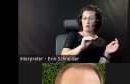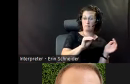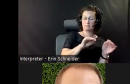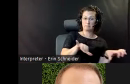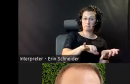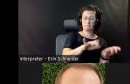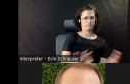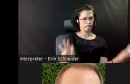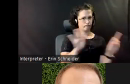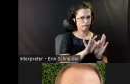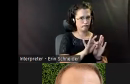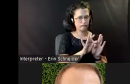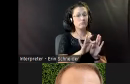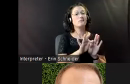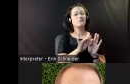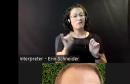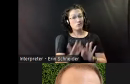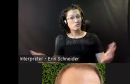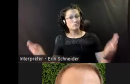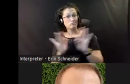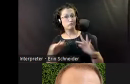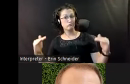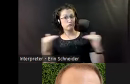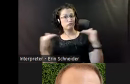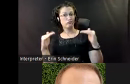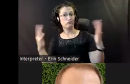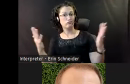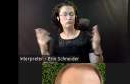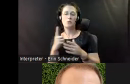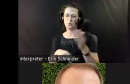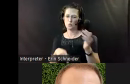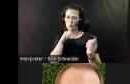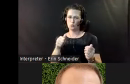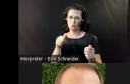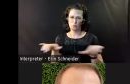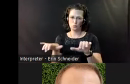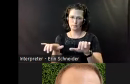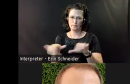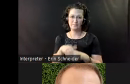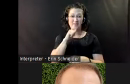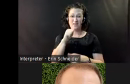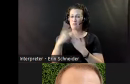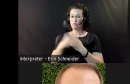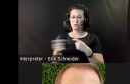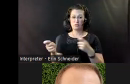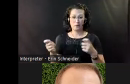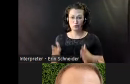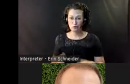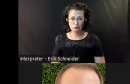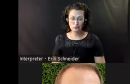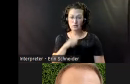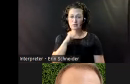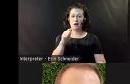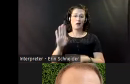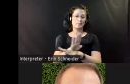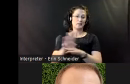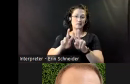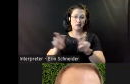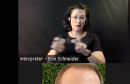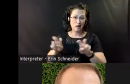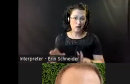this happen very often. They are not project managers or business analysts. They do not serve as the service